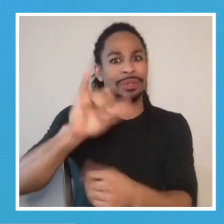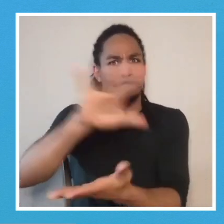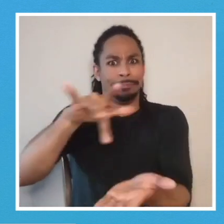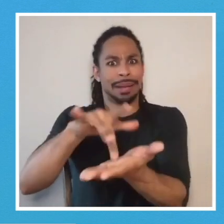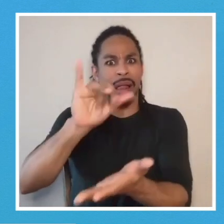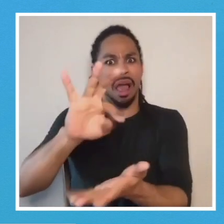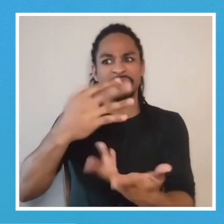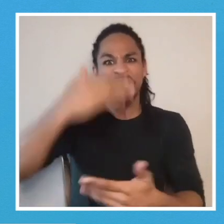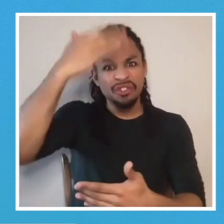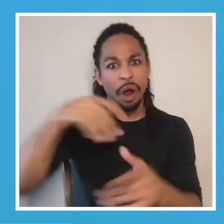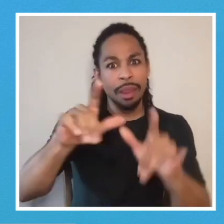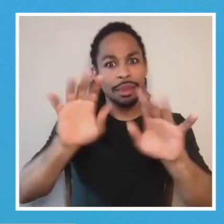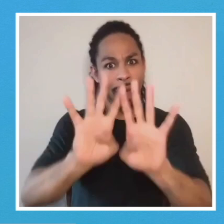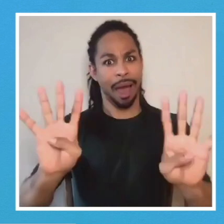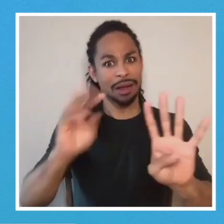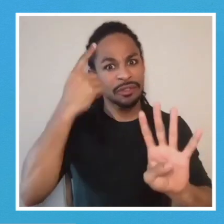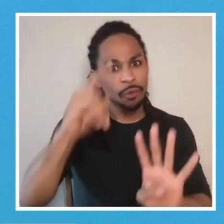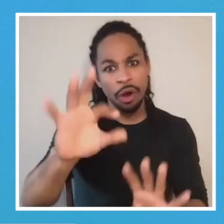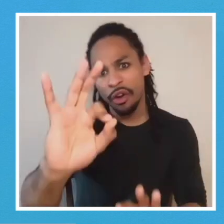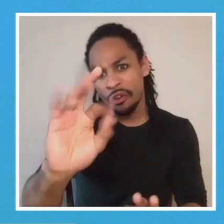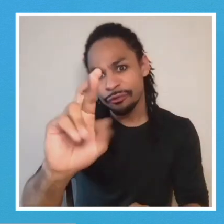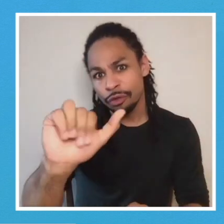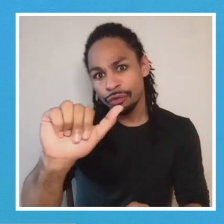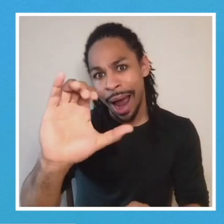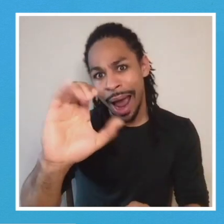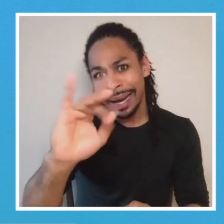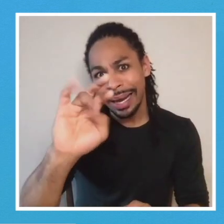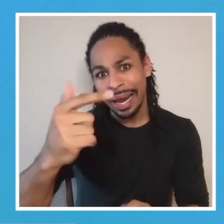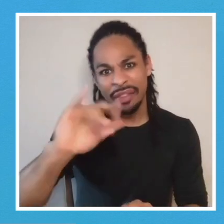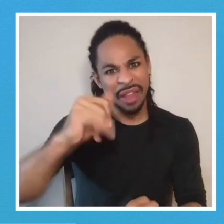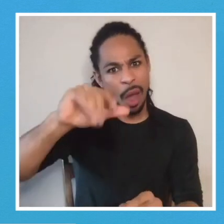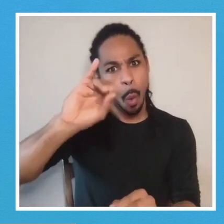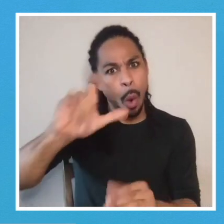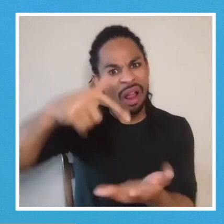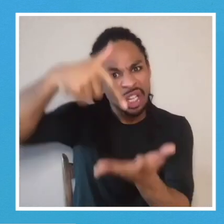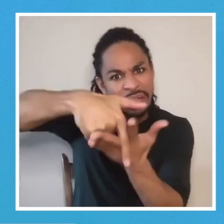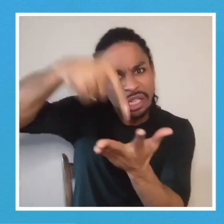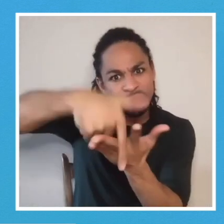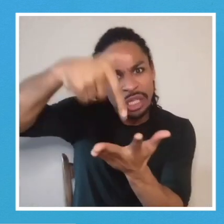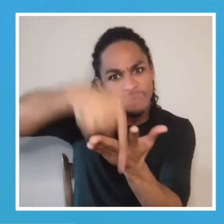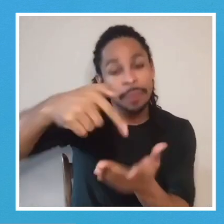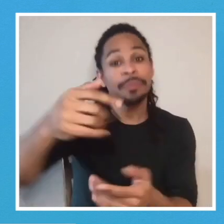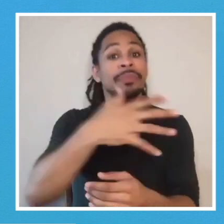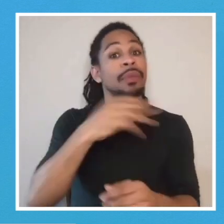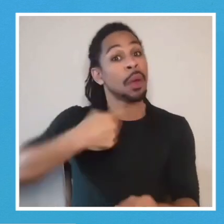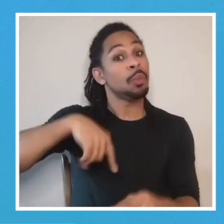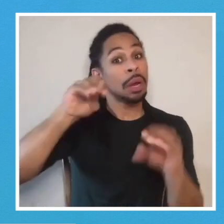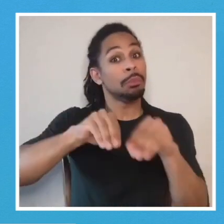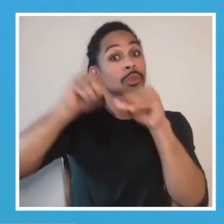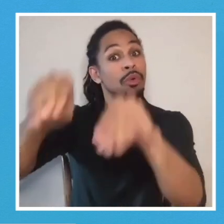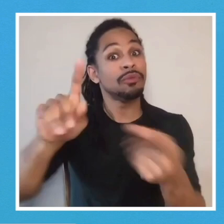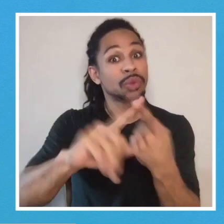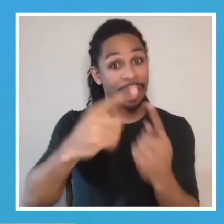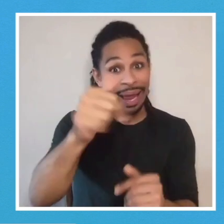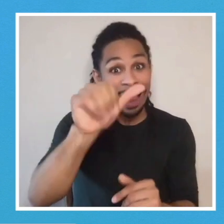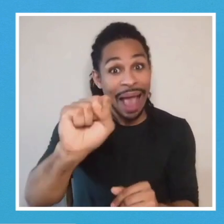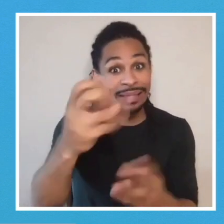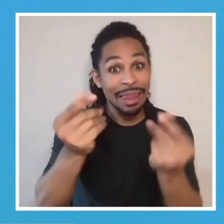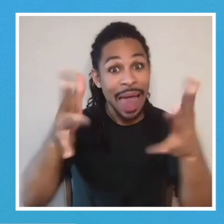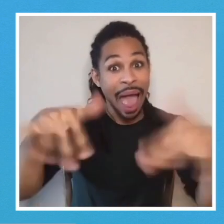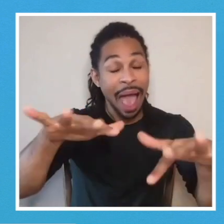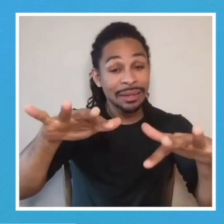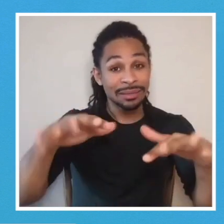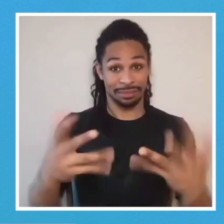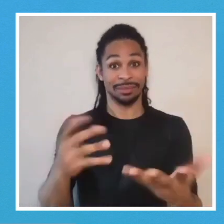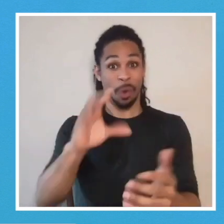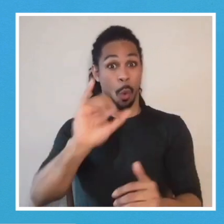was we moved right into the gas lands, and